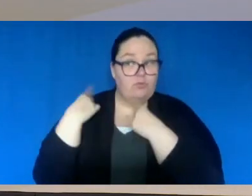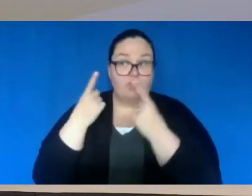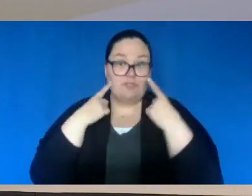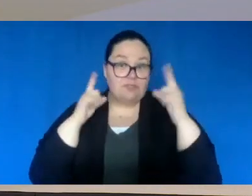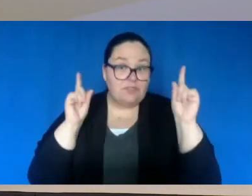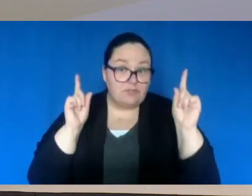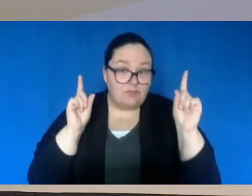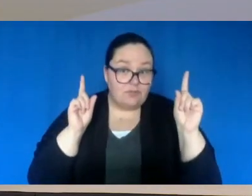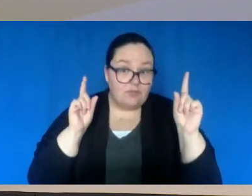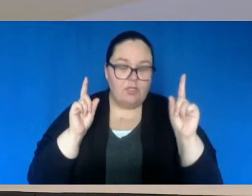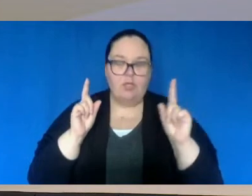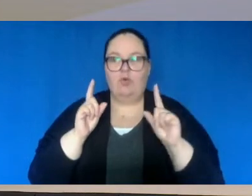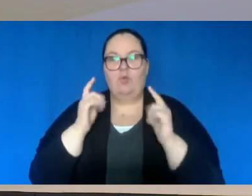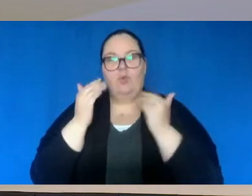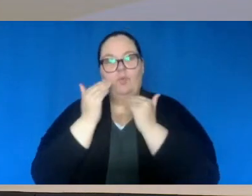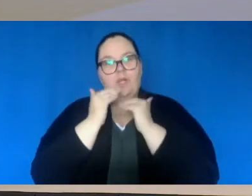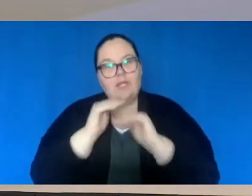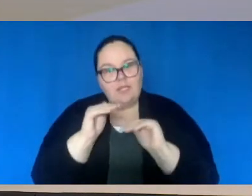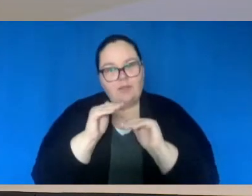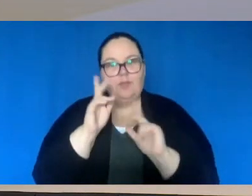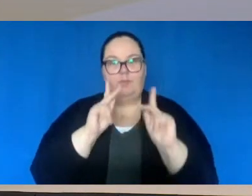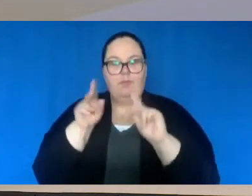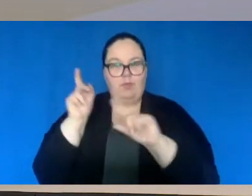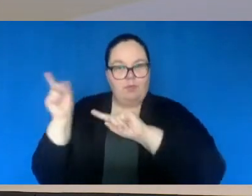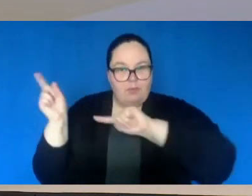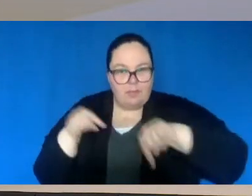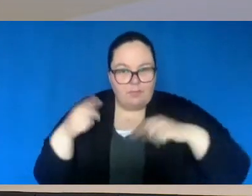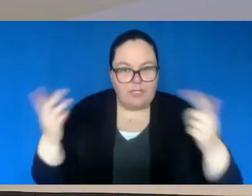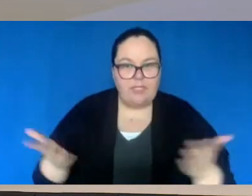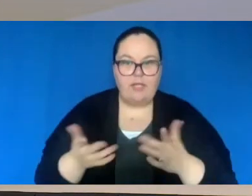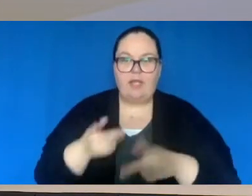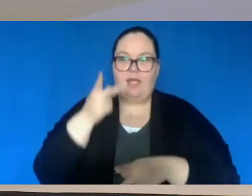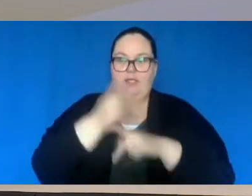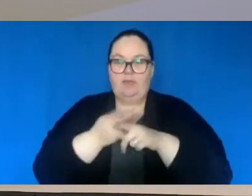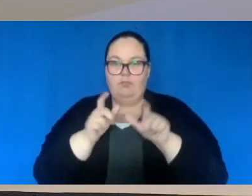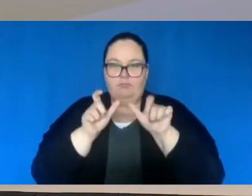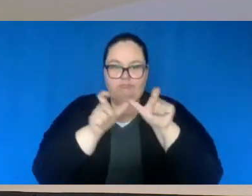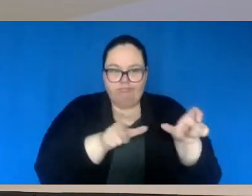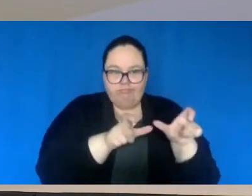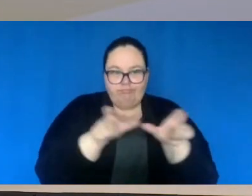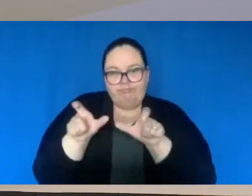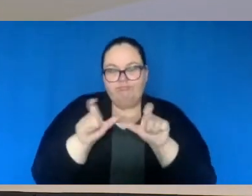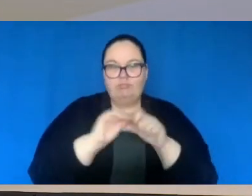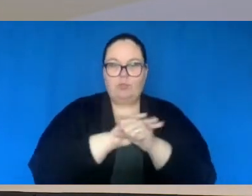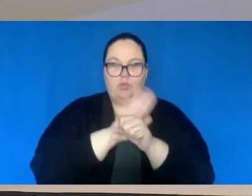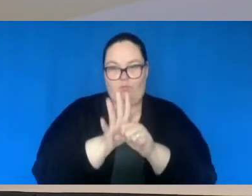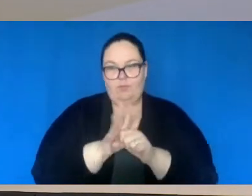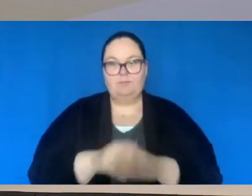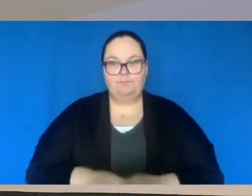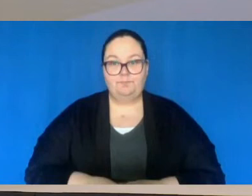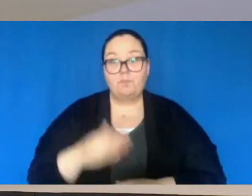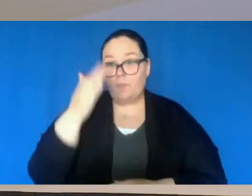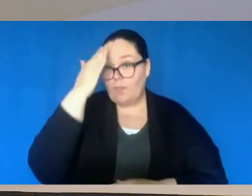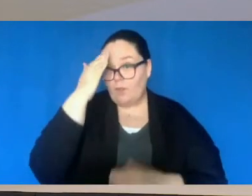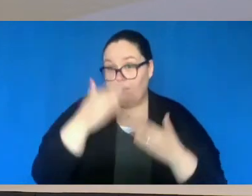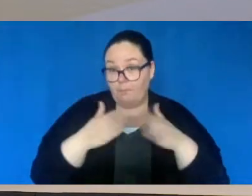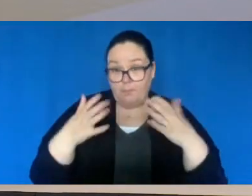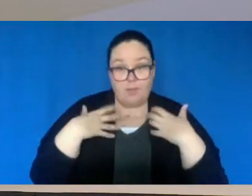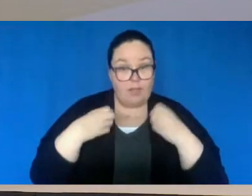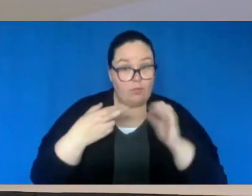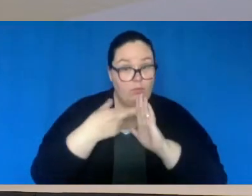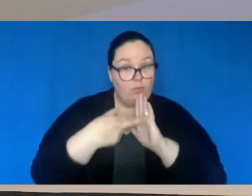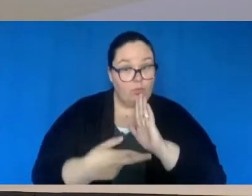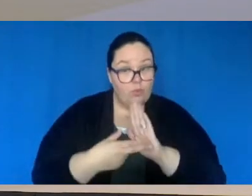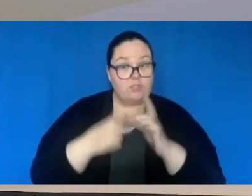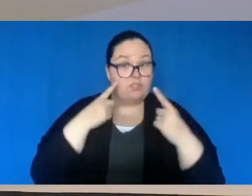our efforts to limit importation and contain the spread of COVID-19. We know the basic public health measures work against the